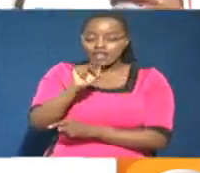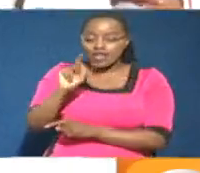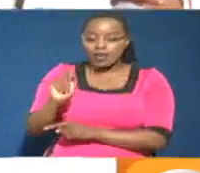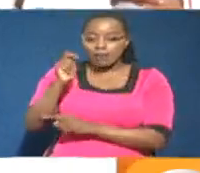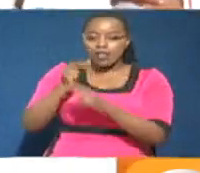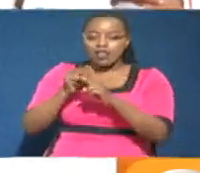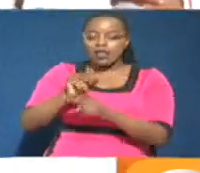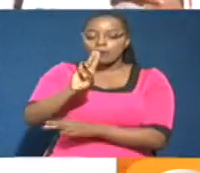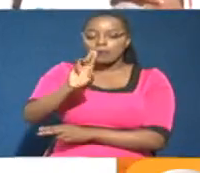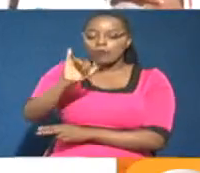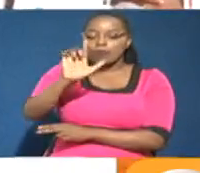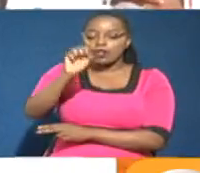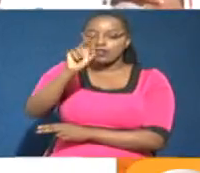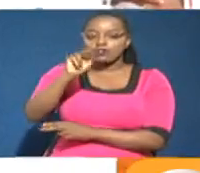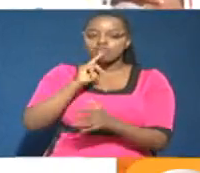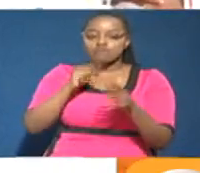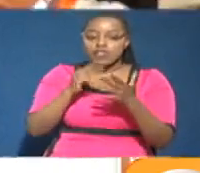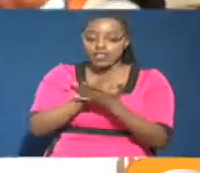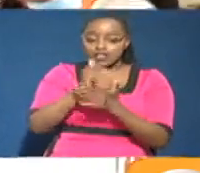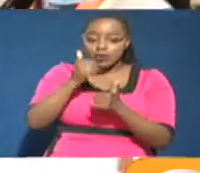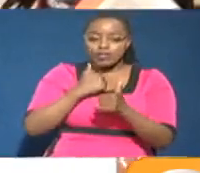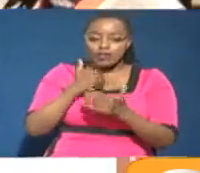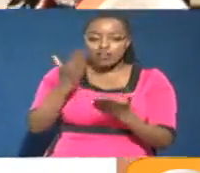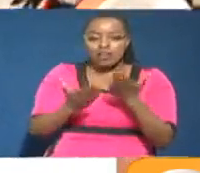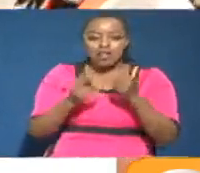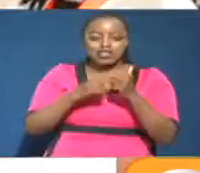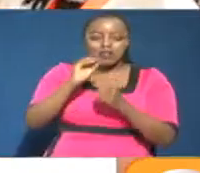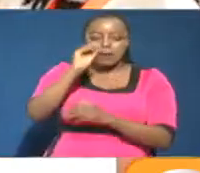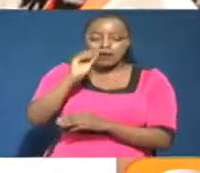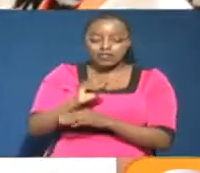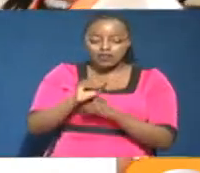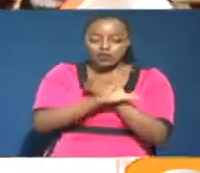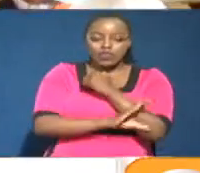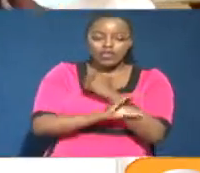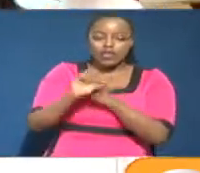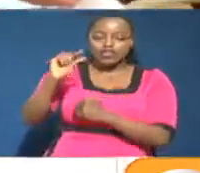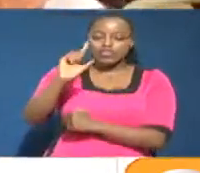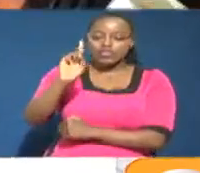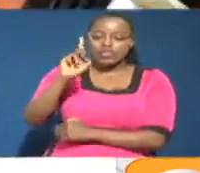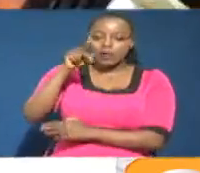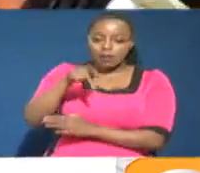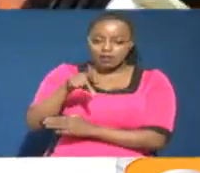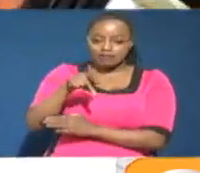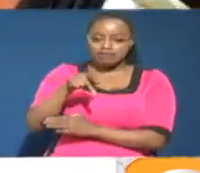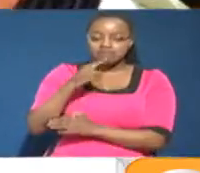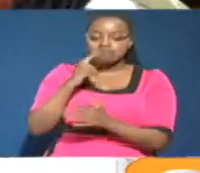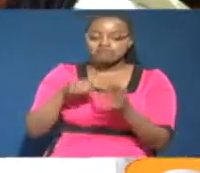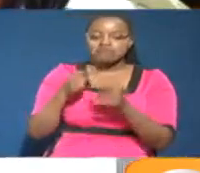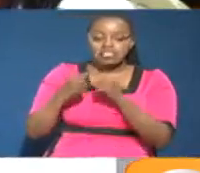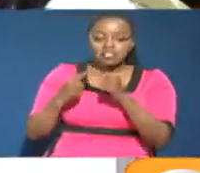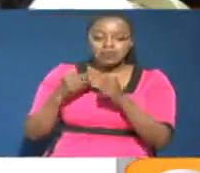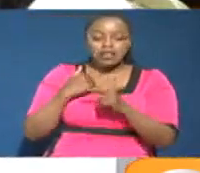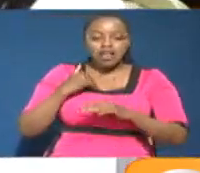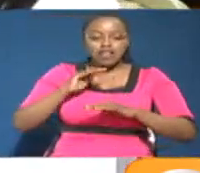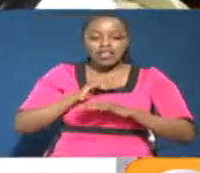President Wilson Mugambi says the sector, which contributes an average 7% to the country's gross domestic product, is experiencing a